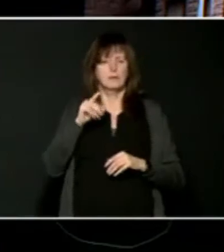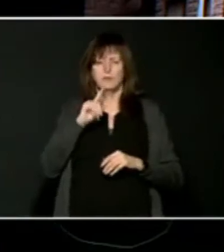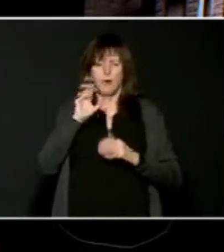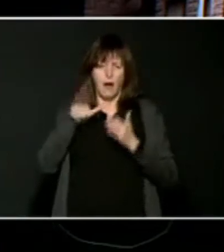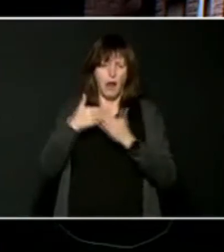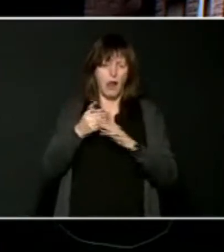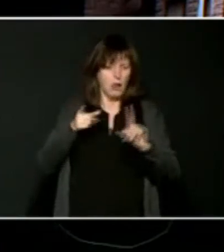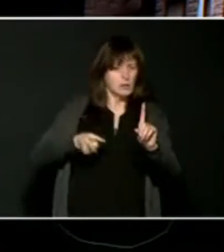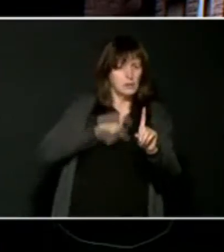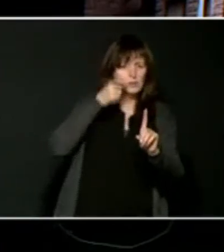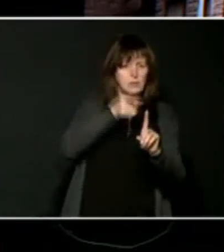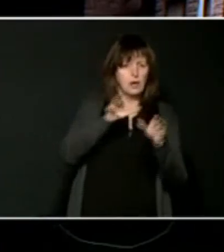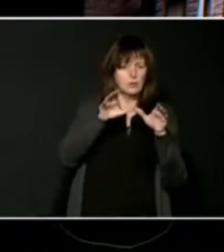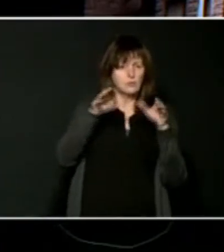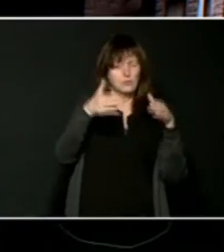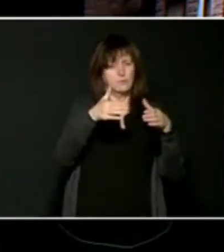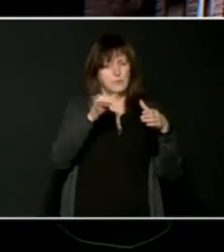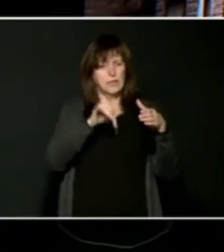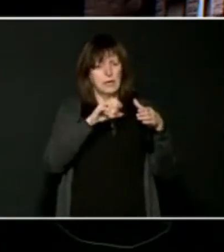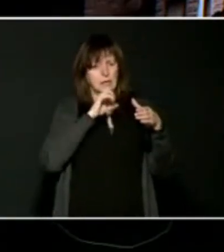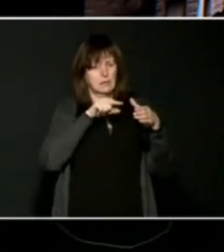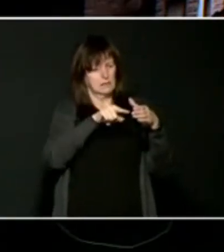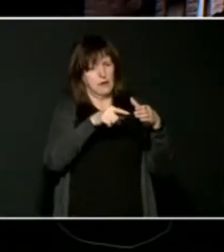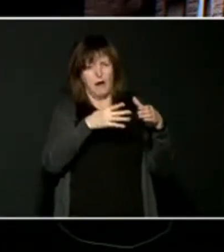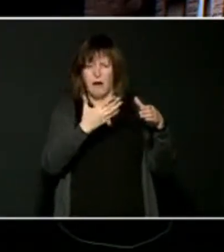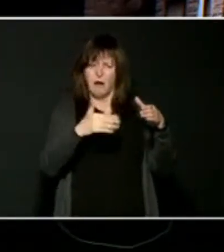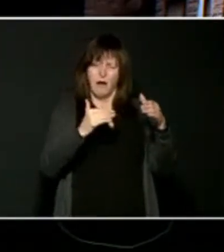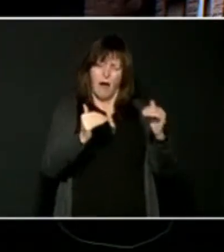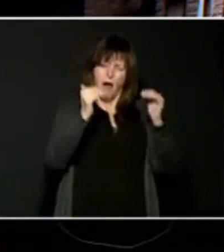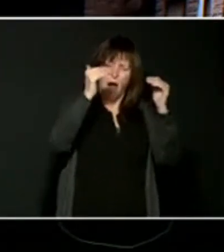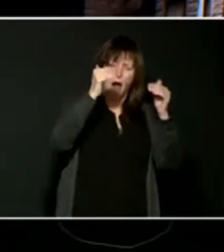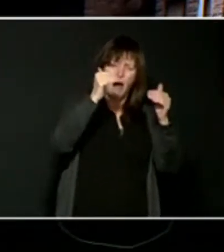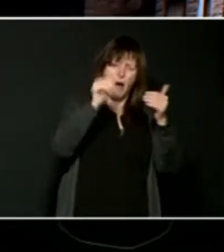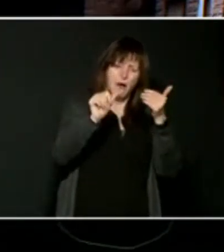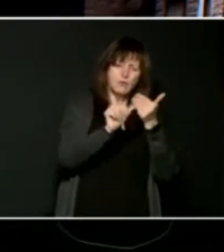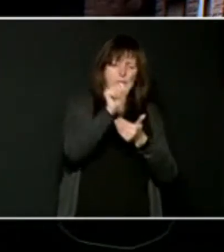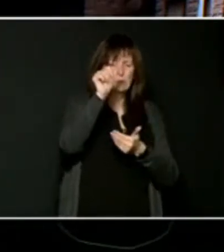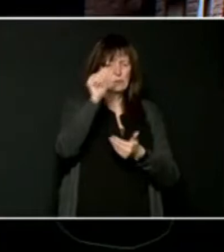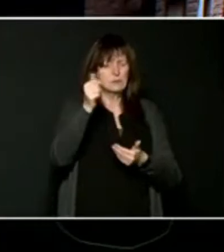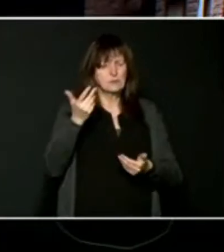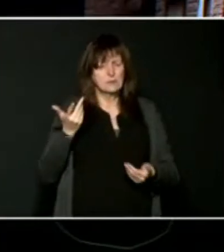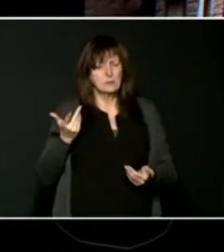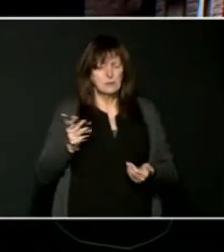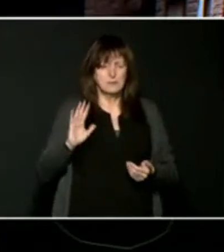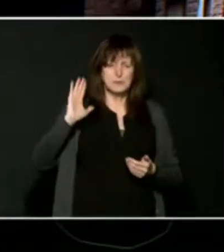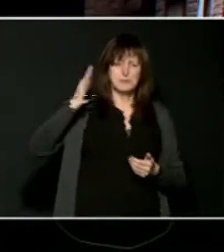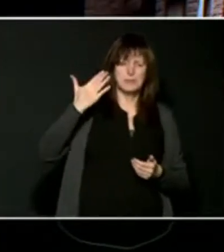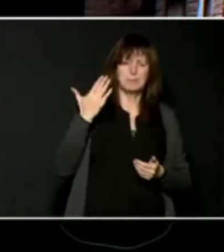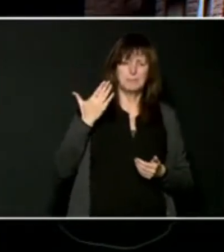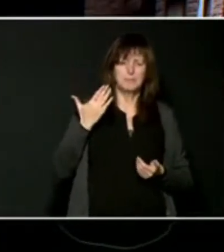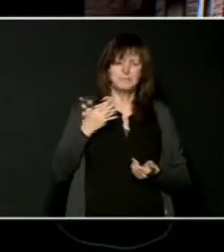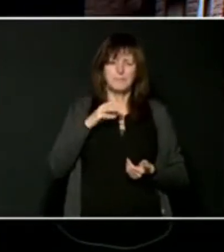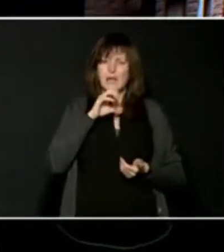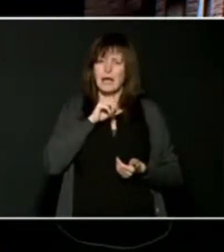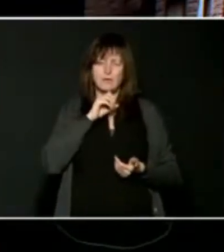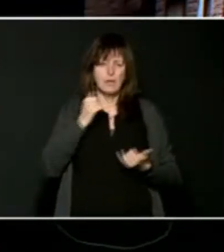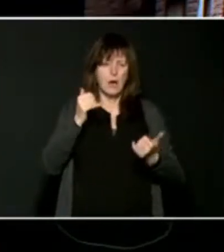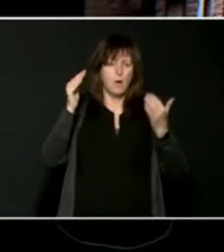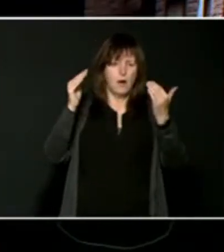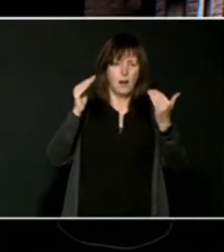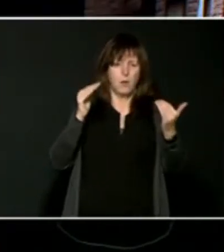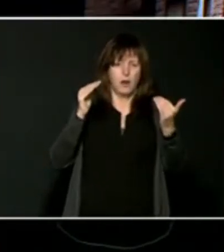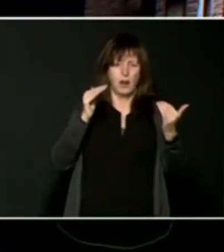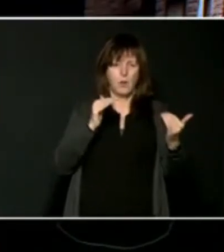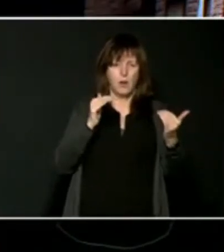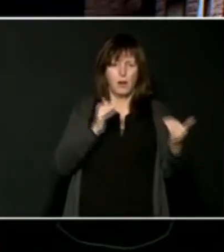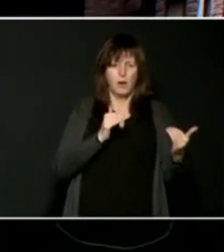category that face higher risks than others, and yet it seems across the board we're just lowering the age category.